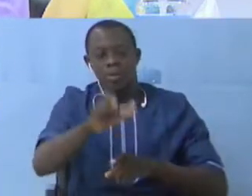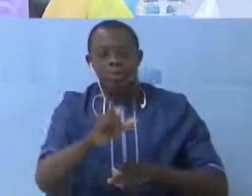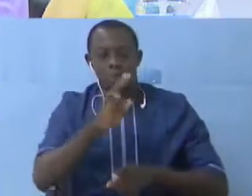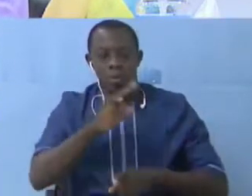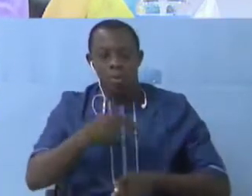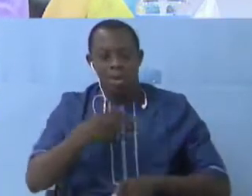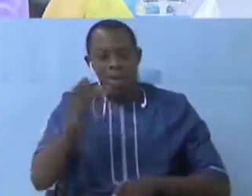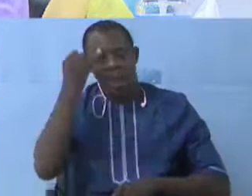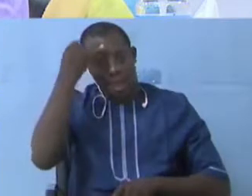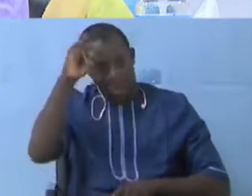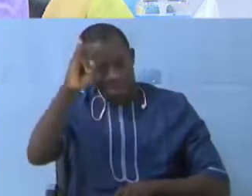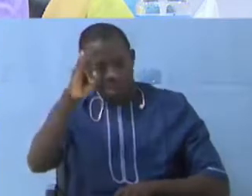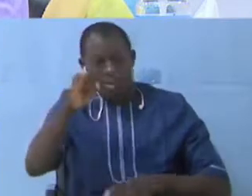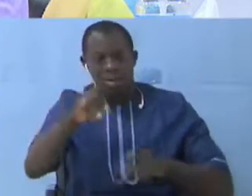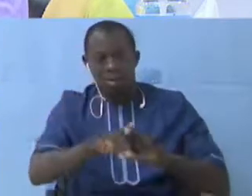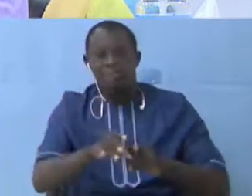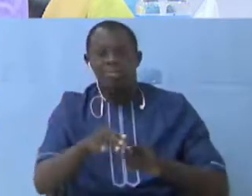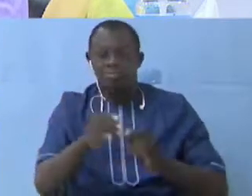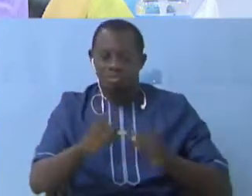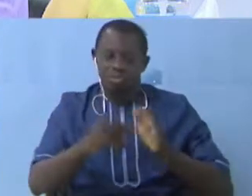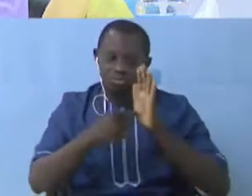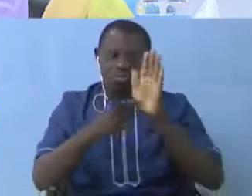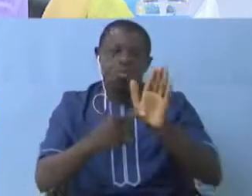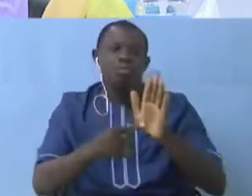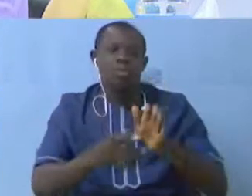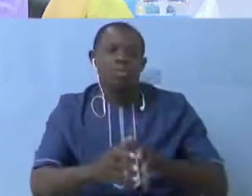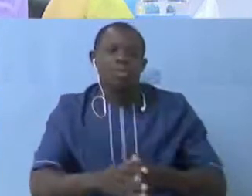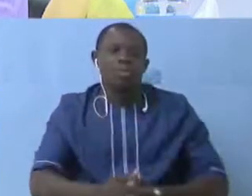nag lu jëm ci wàllu wax xibaar si sa sago.